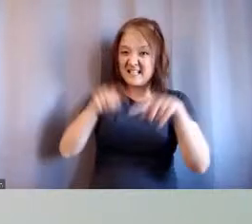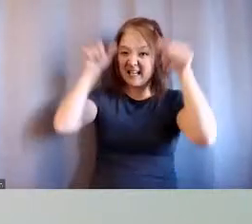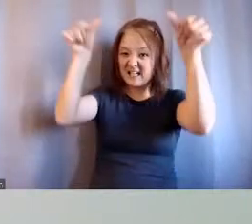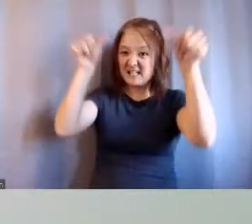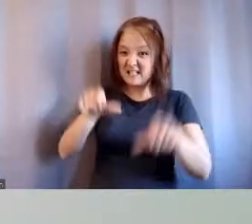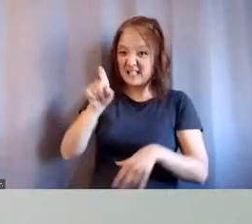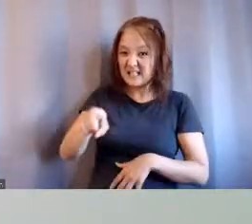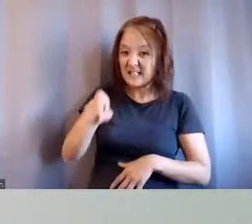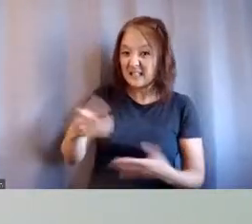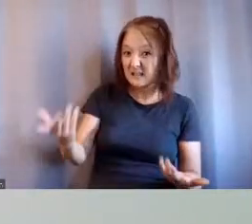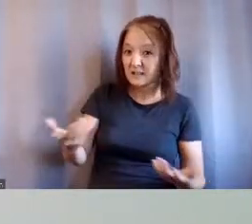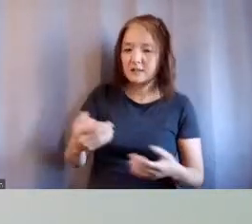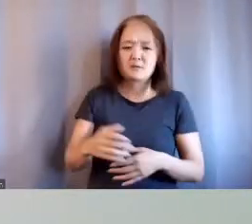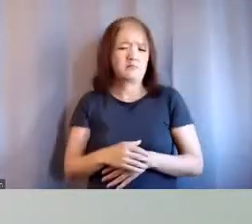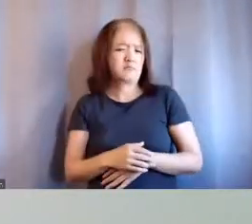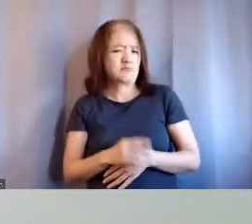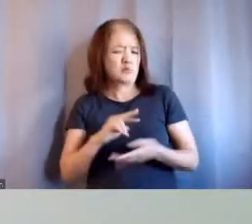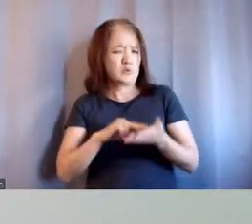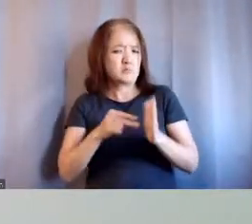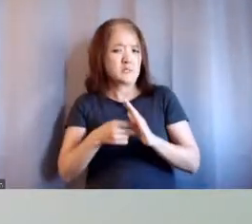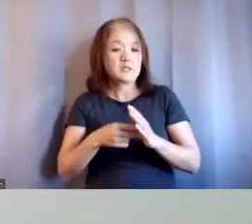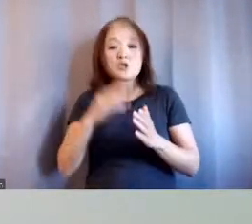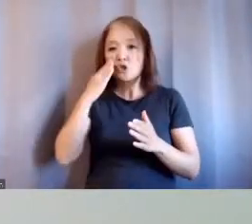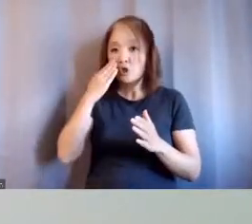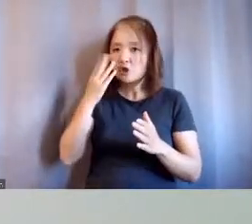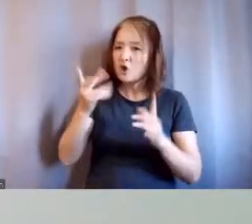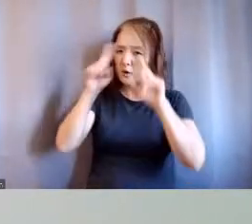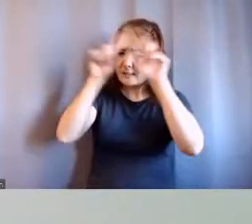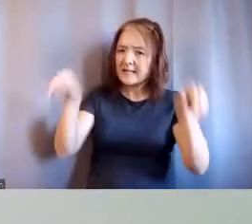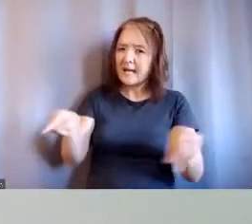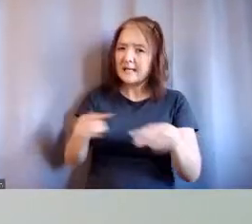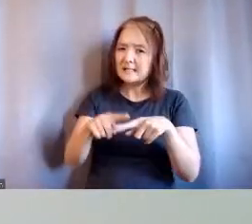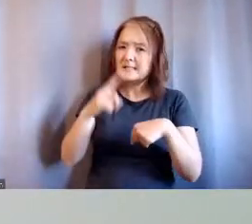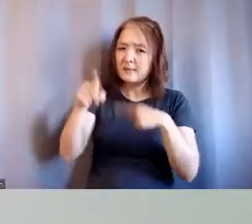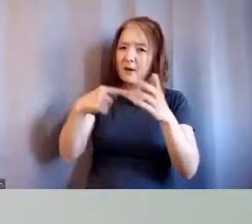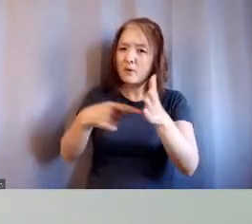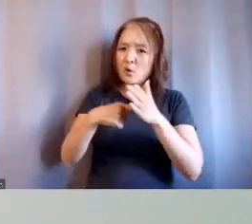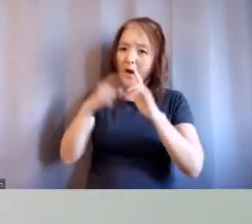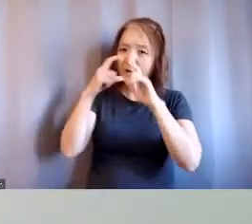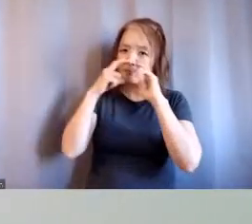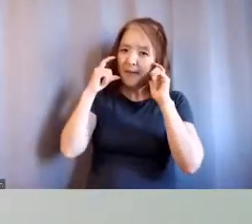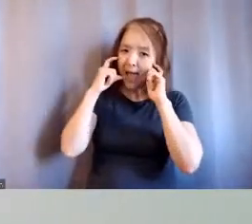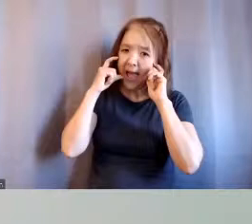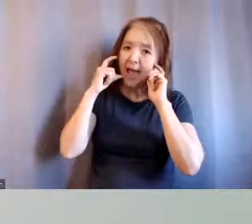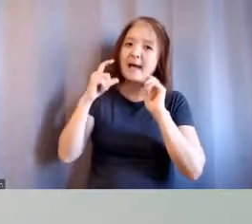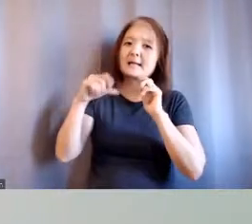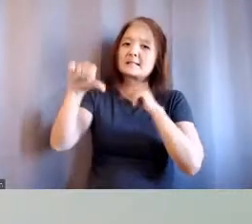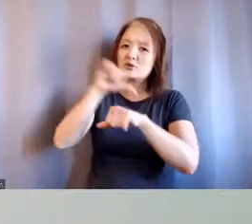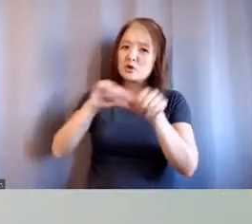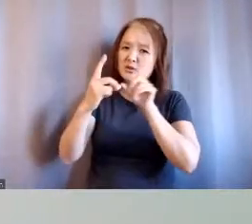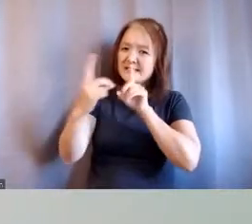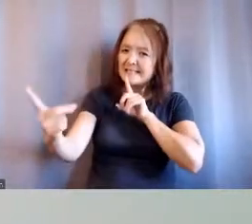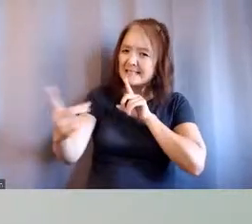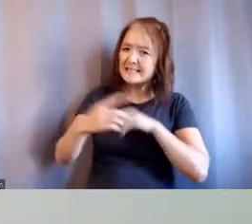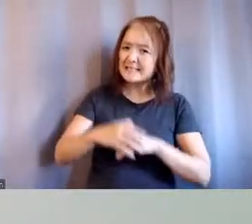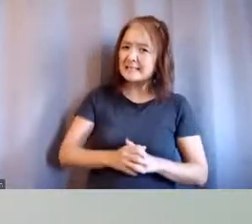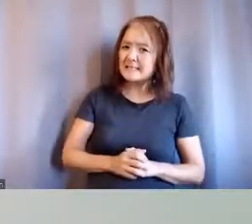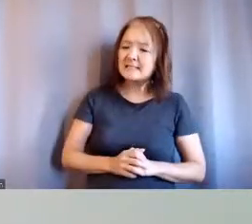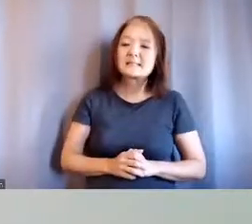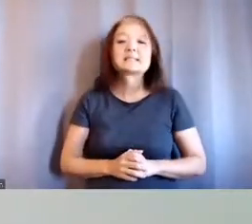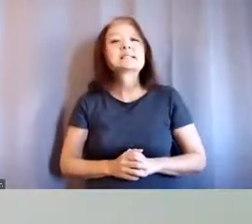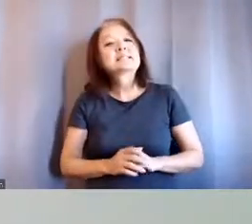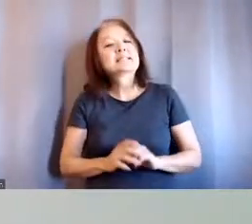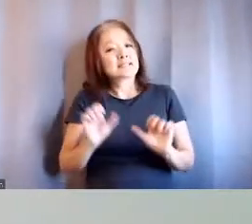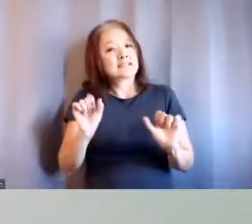I'm not sure, about requiring masks and social distancing? They